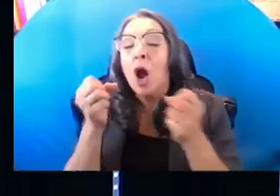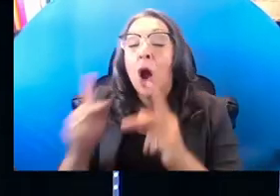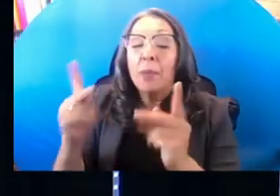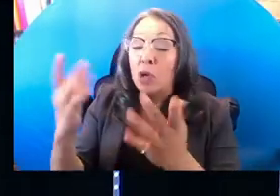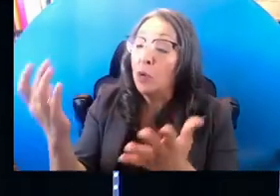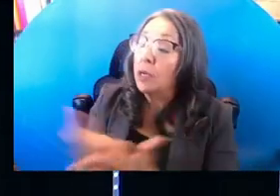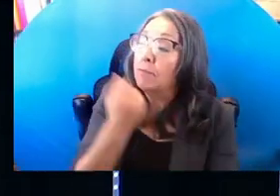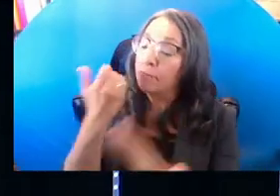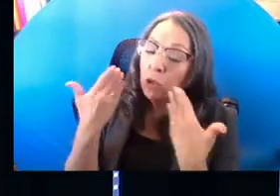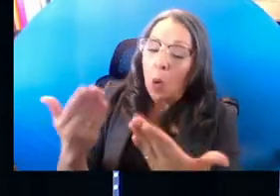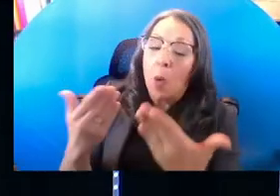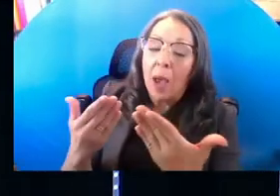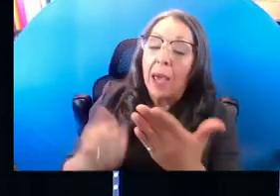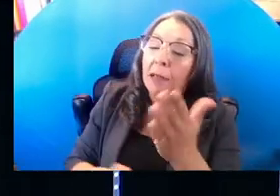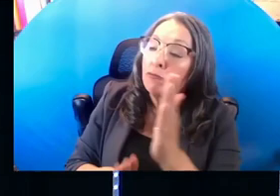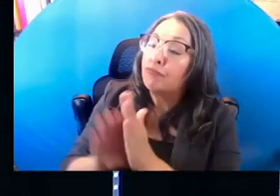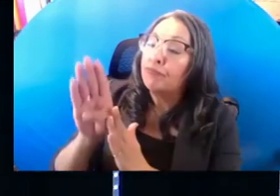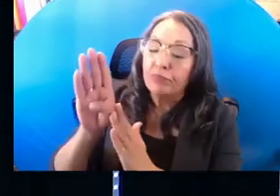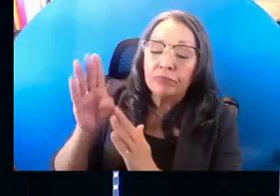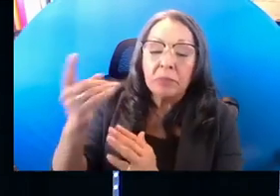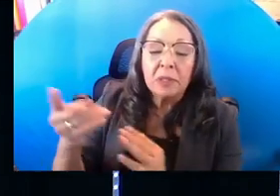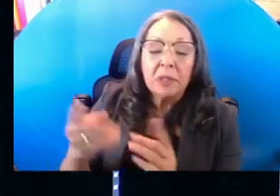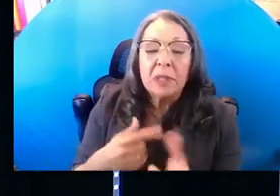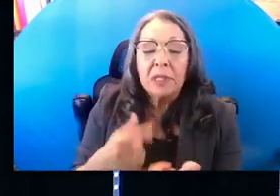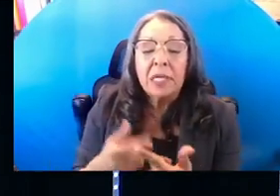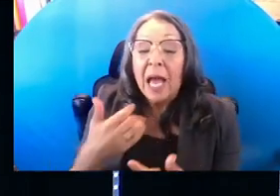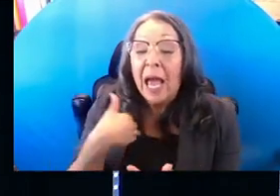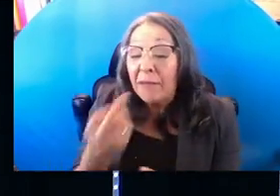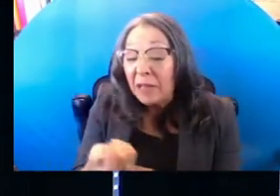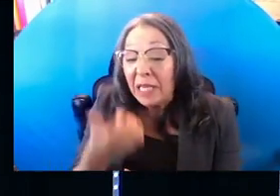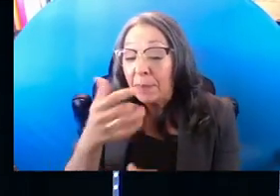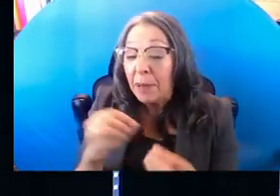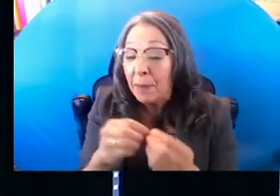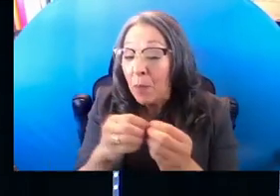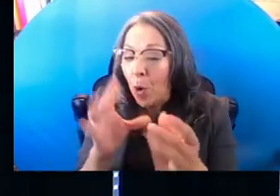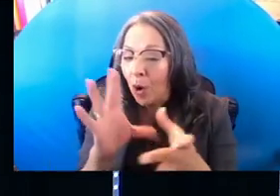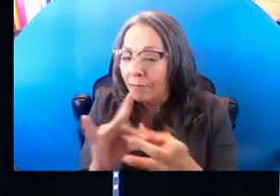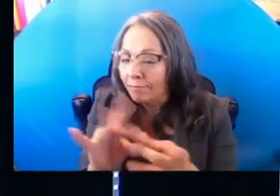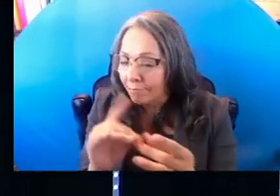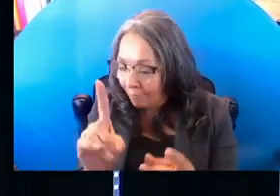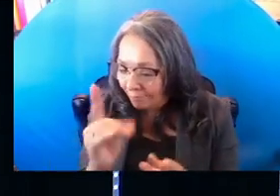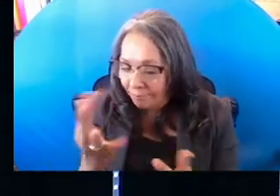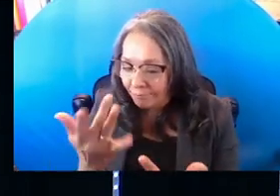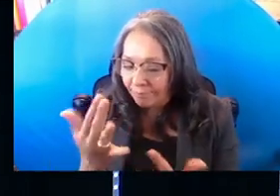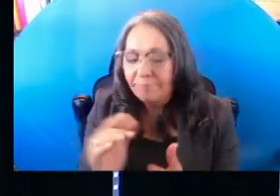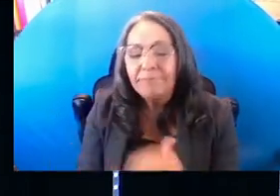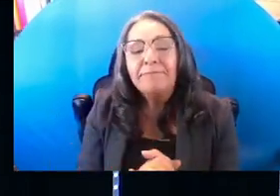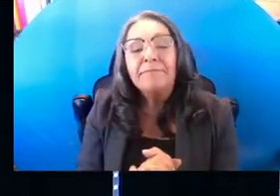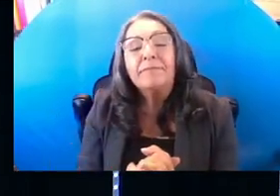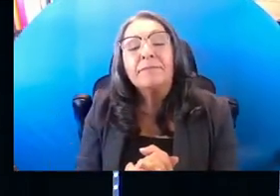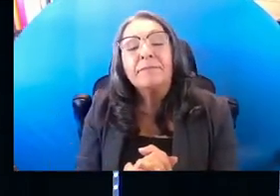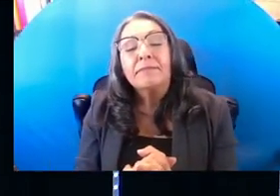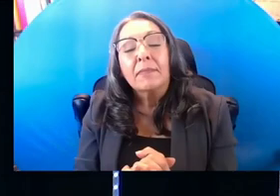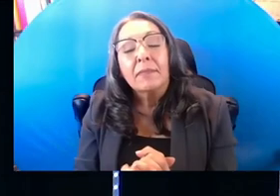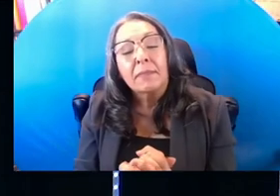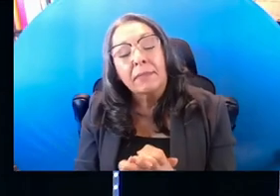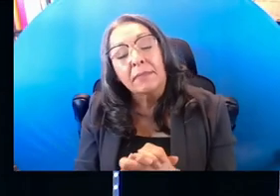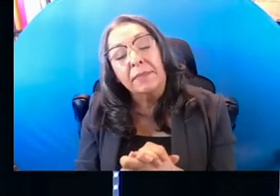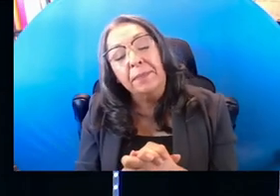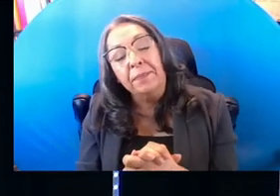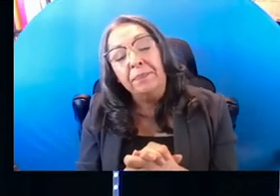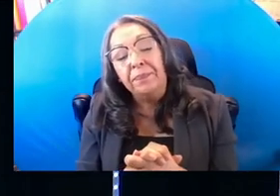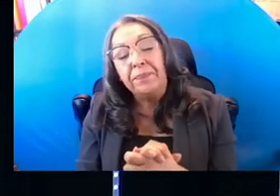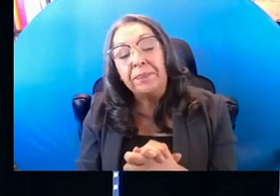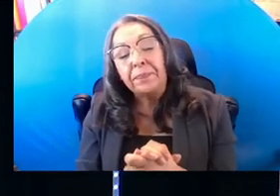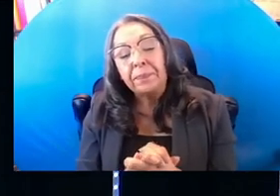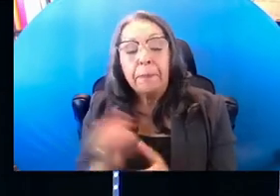lot. We've talked about a lot so far, but I've got a tiny bit more, okay? So just stick with me. What I want to do is I want to give you a couple